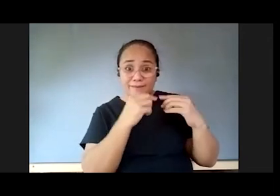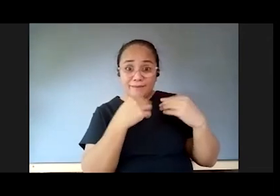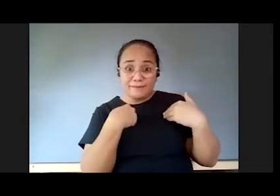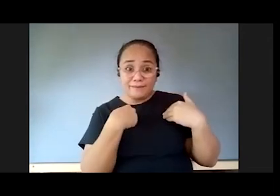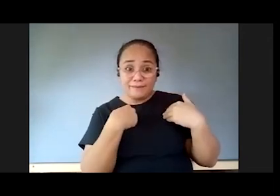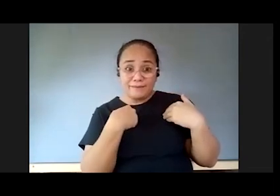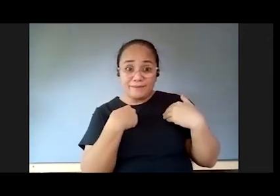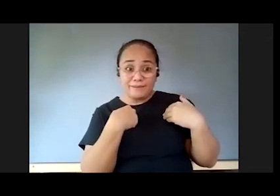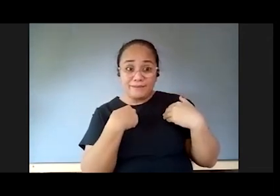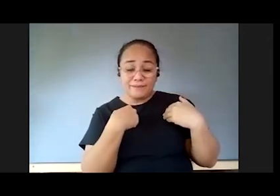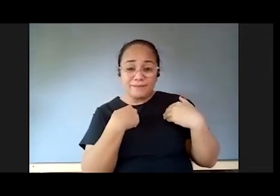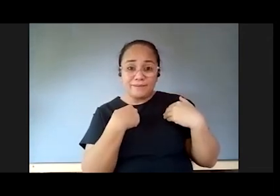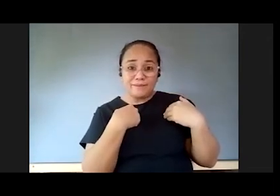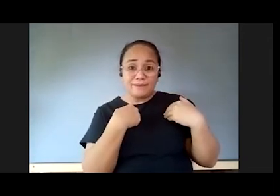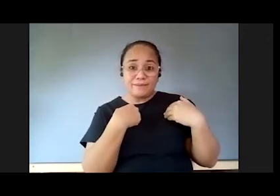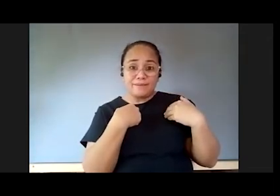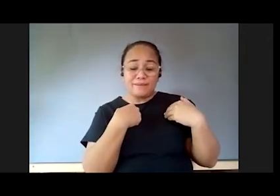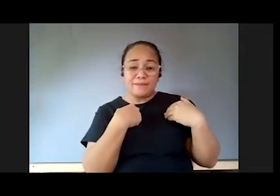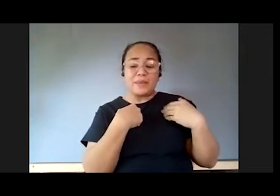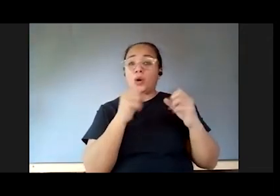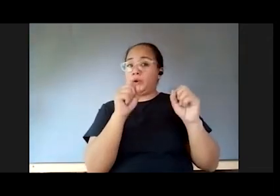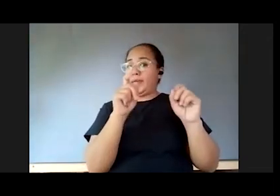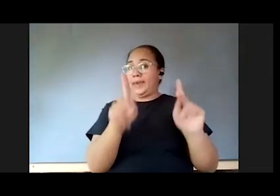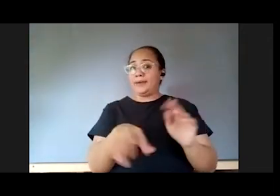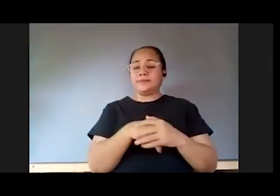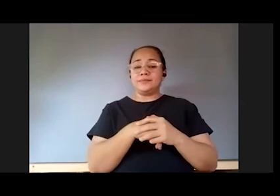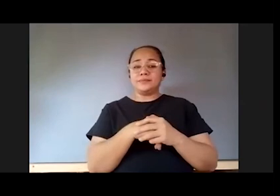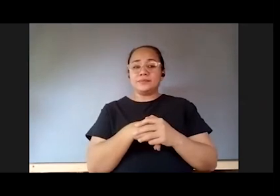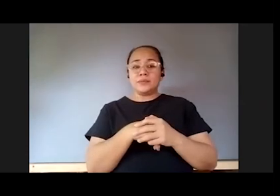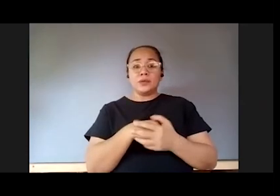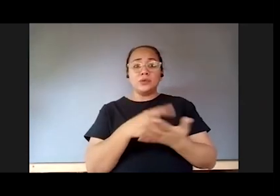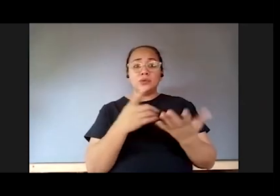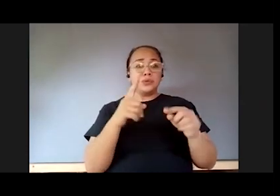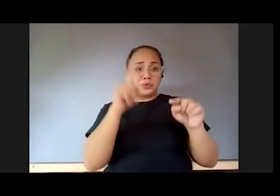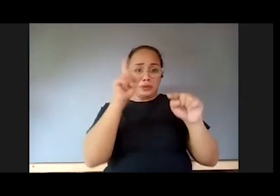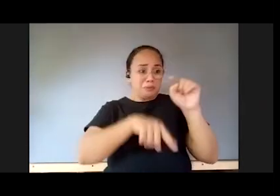No. Okay, and you can't say the have is there and it's deleted.